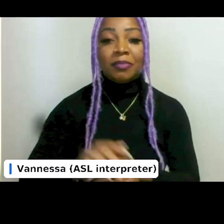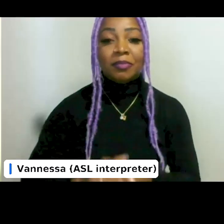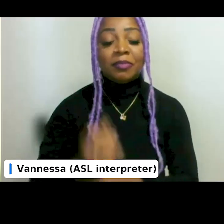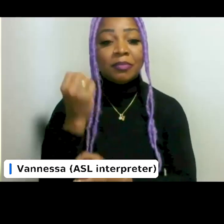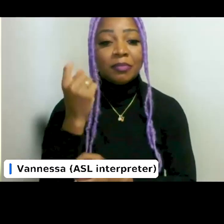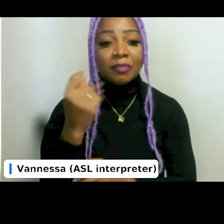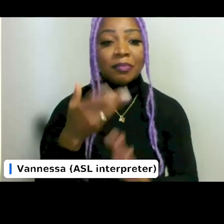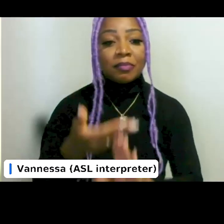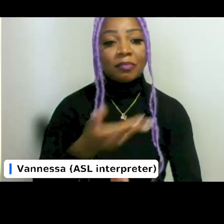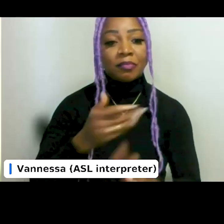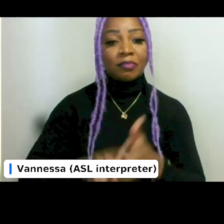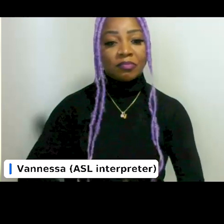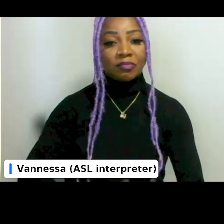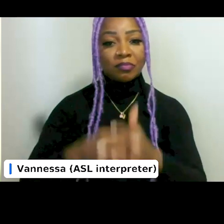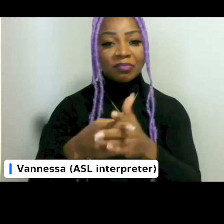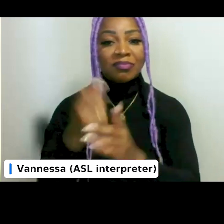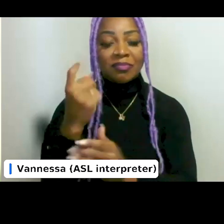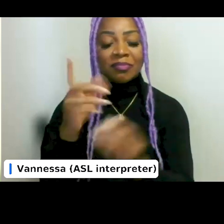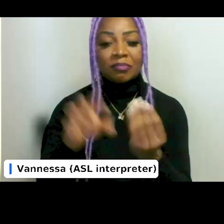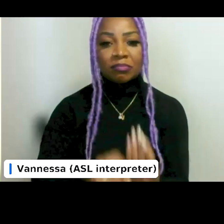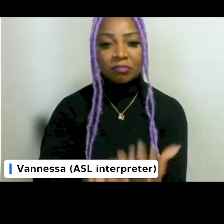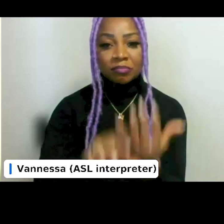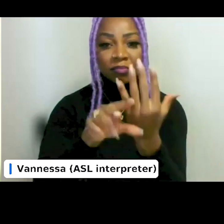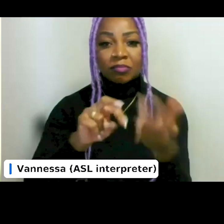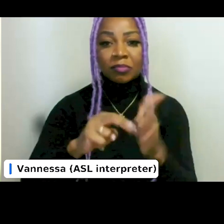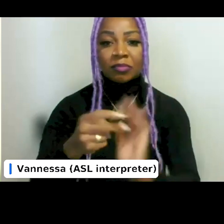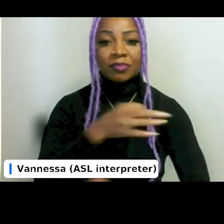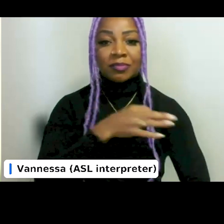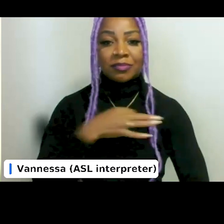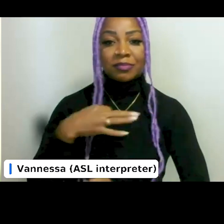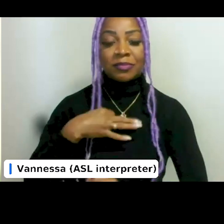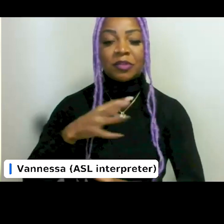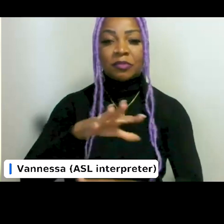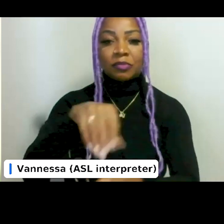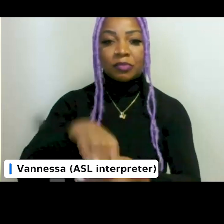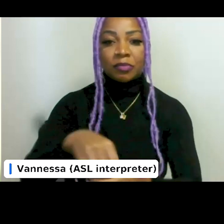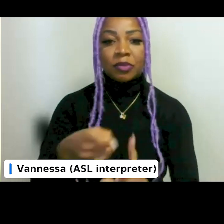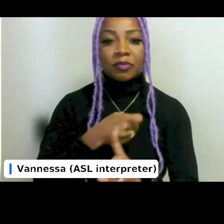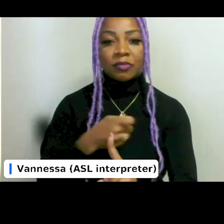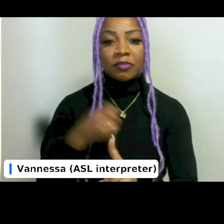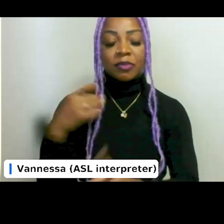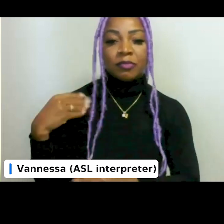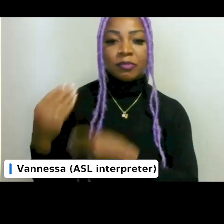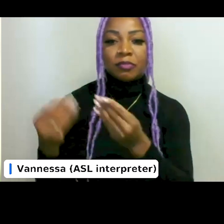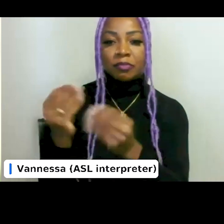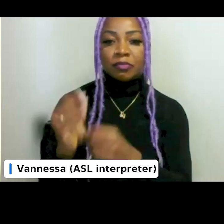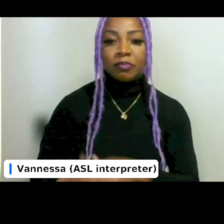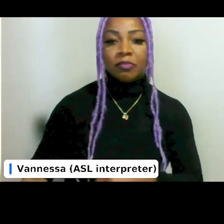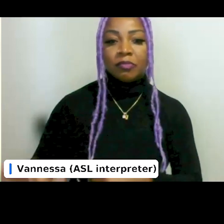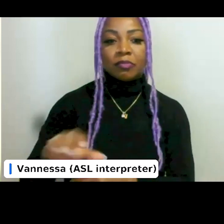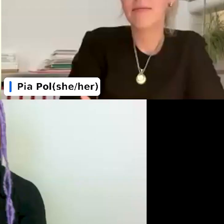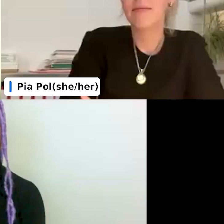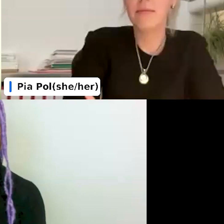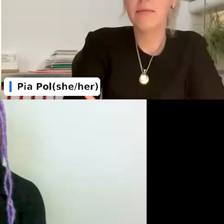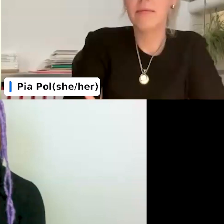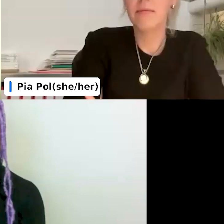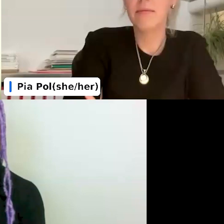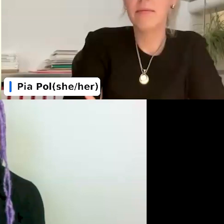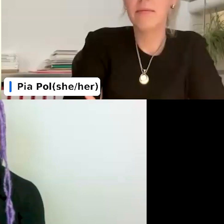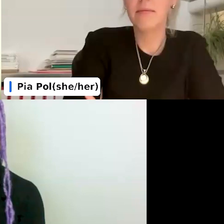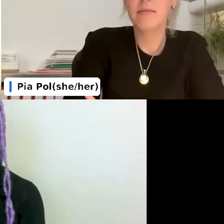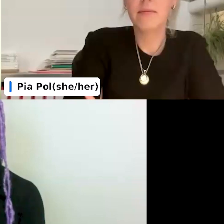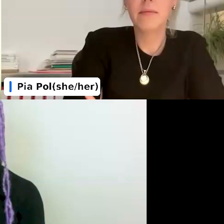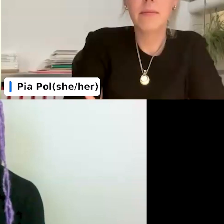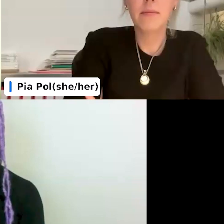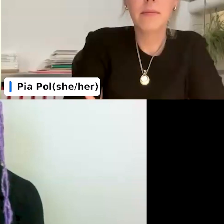operations are remote, and our colleagues contribute their work from the traditional territories of the Mississaugas of the Credit, the